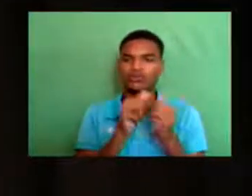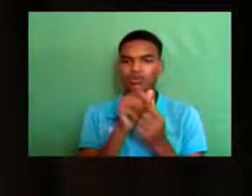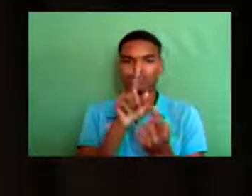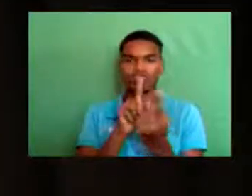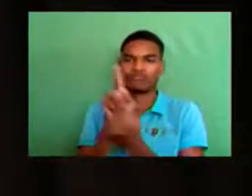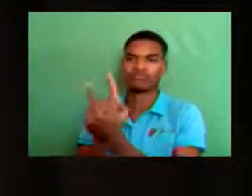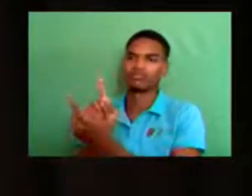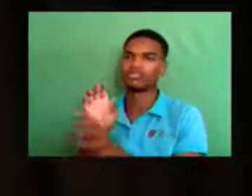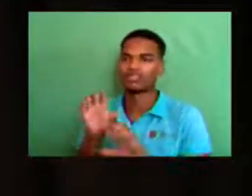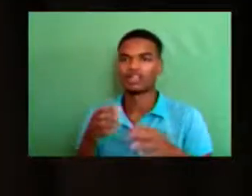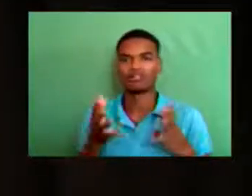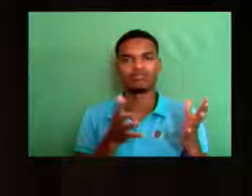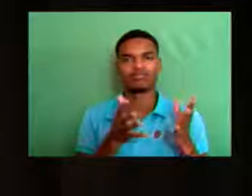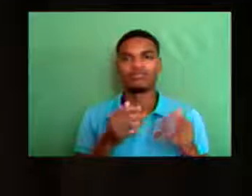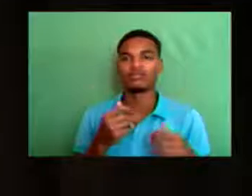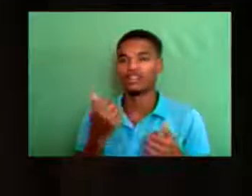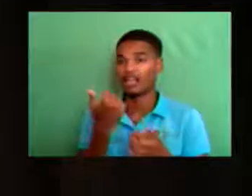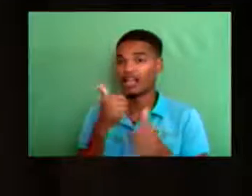Any questions?